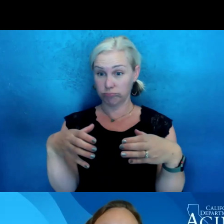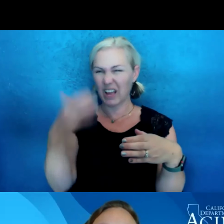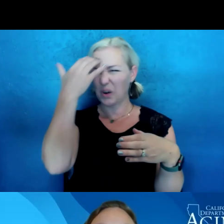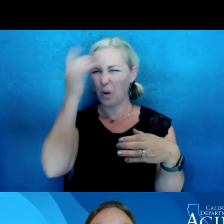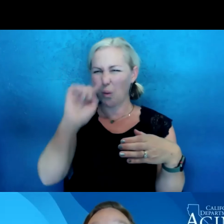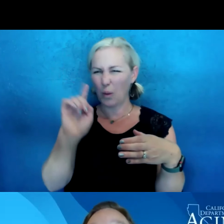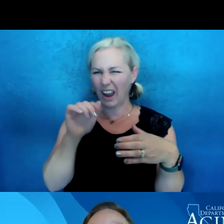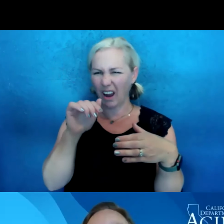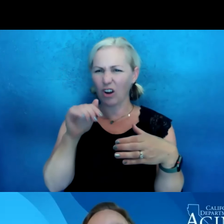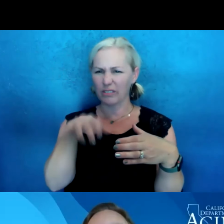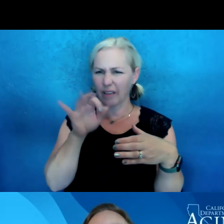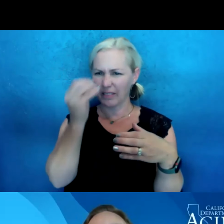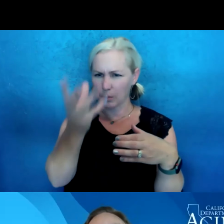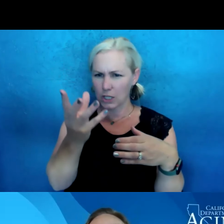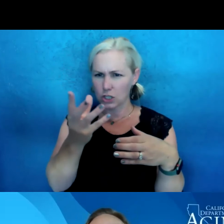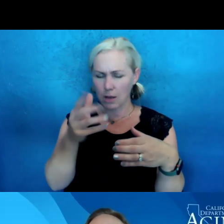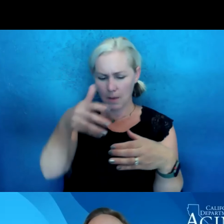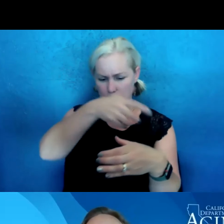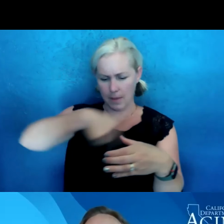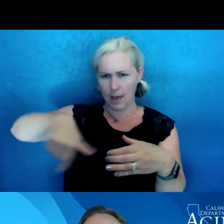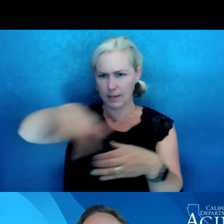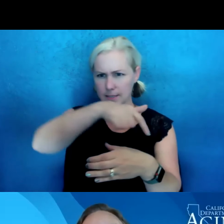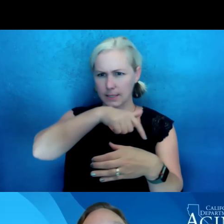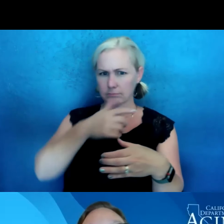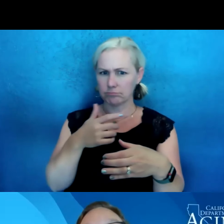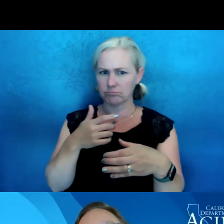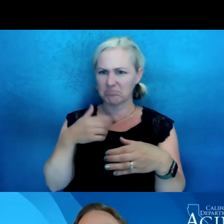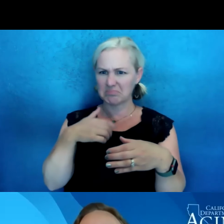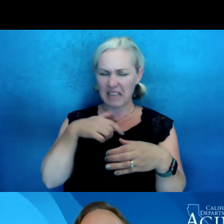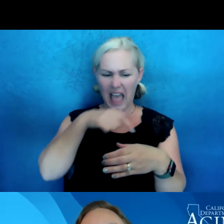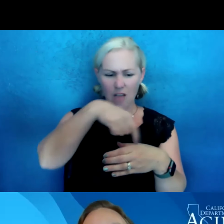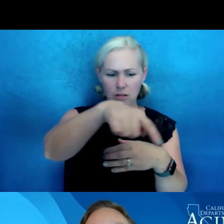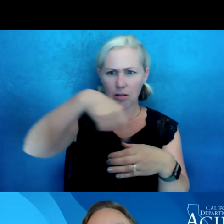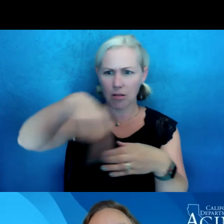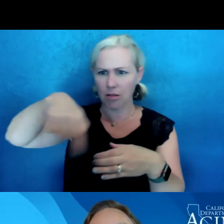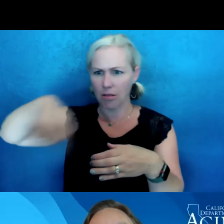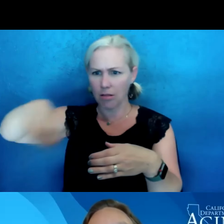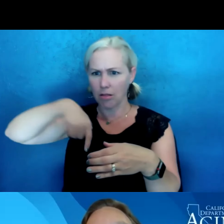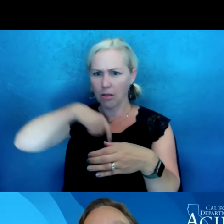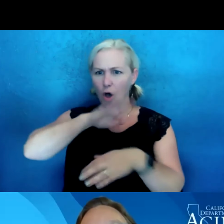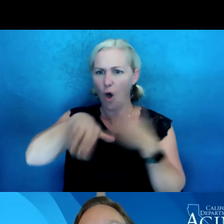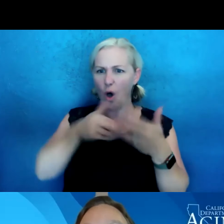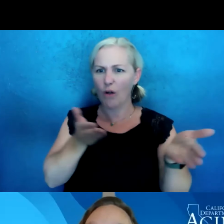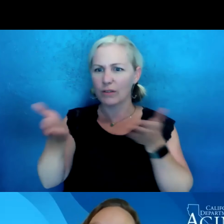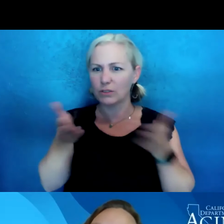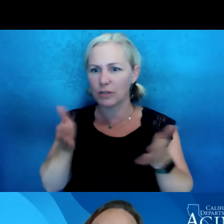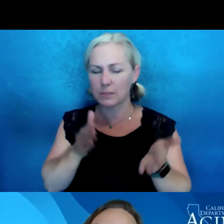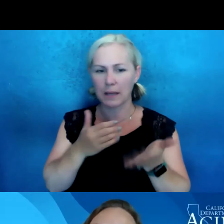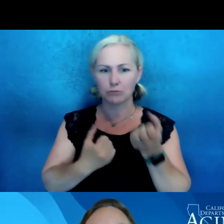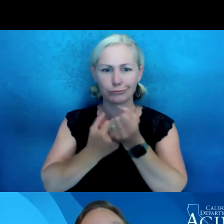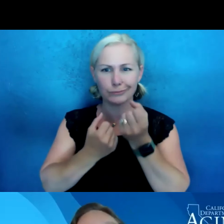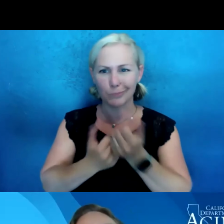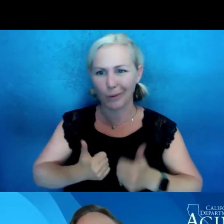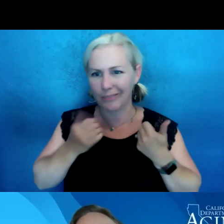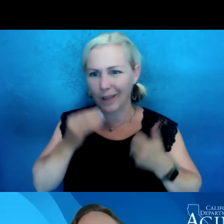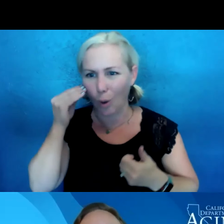go, but then behind it, linkages to all the kinds of services that might support living at home and community, whether it's